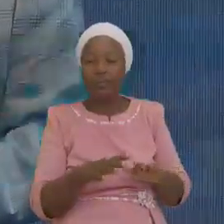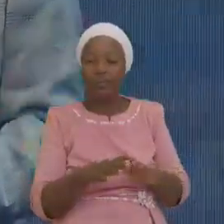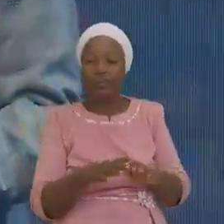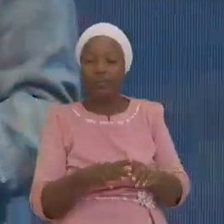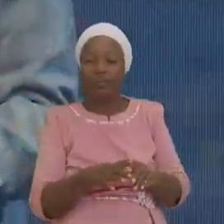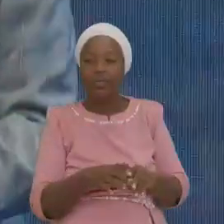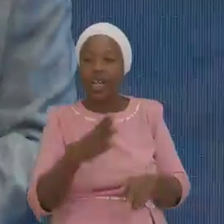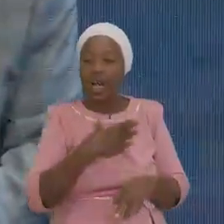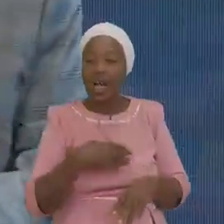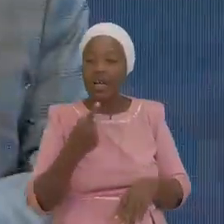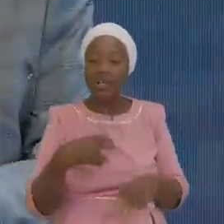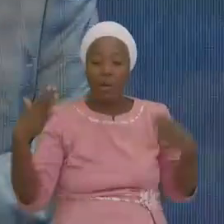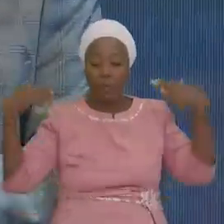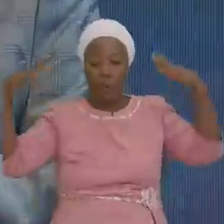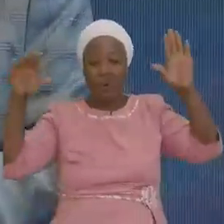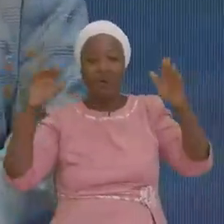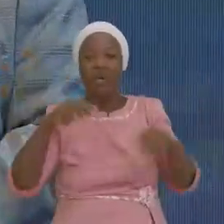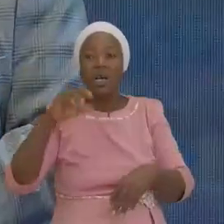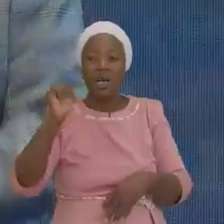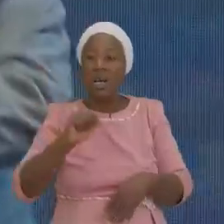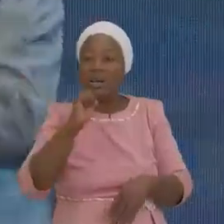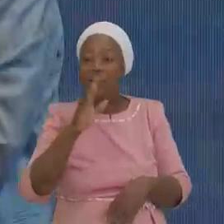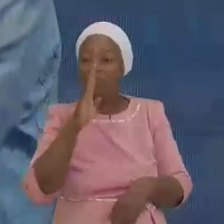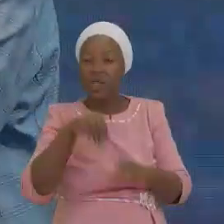and the bird cannot be in the river.